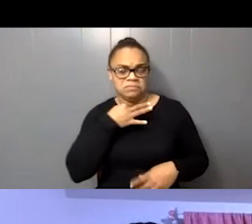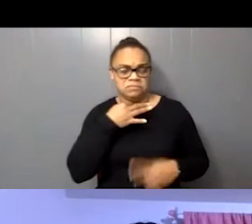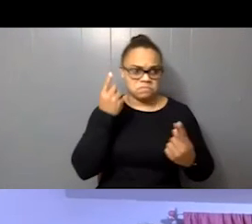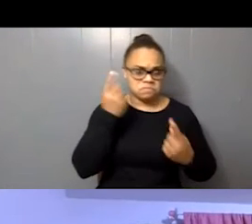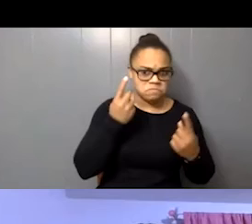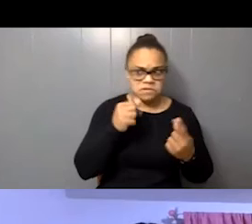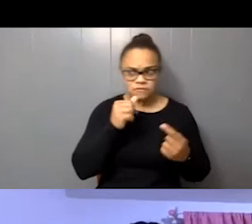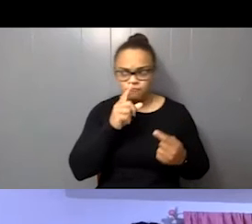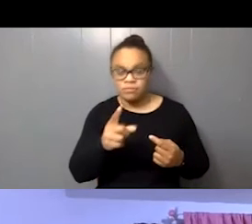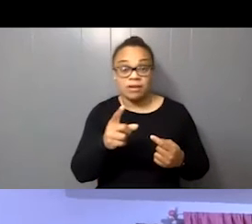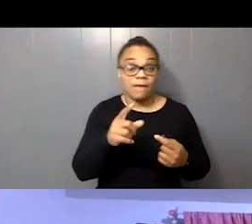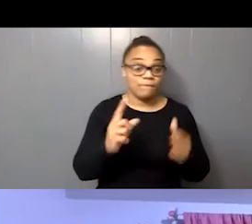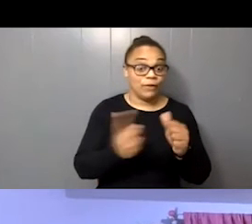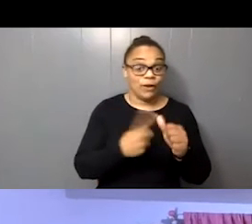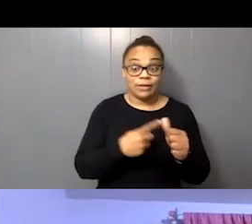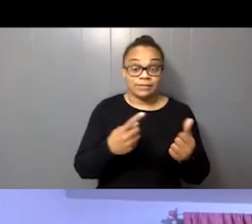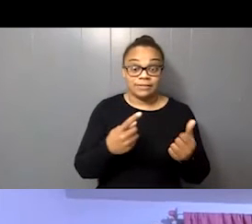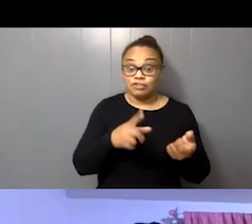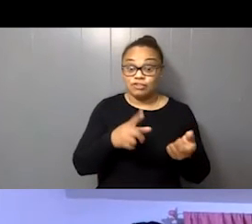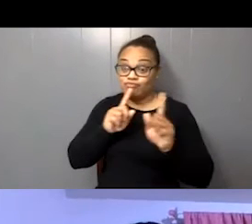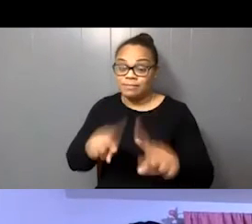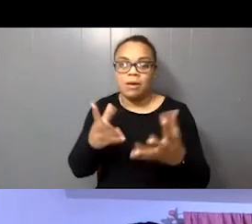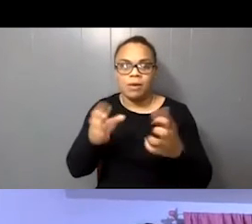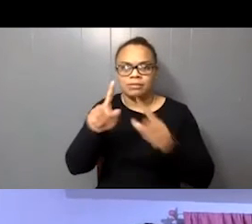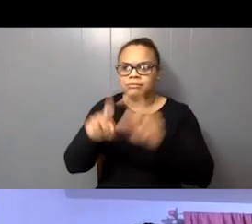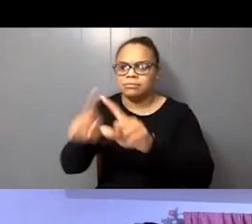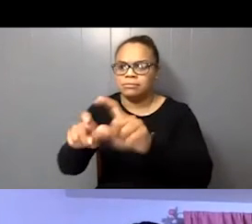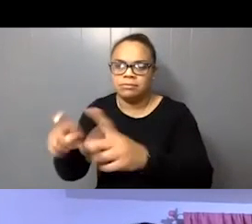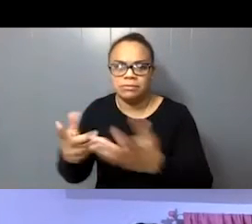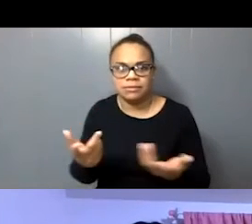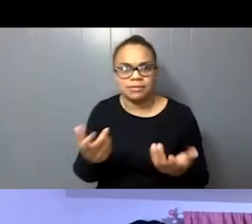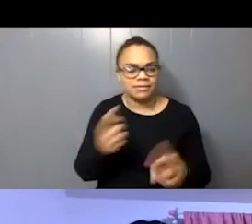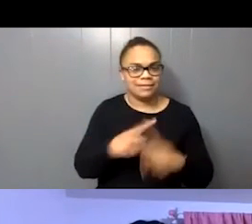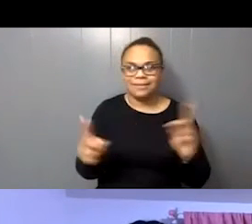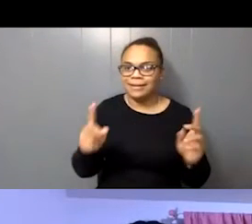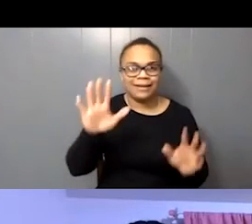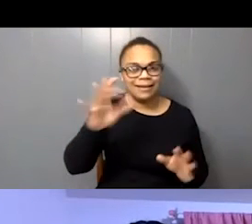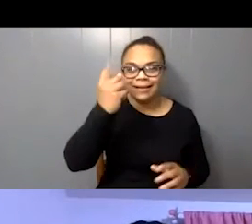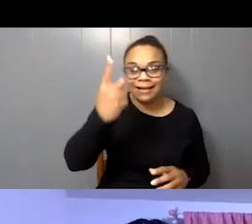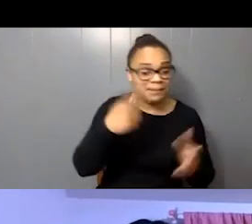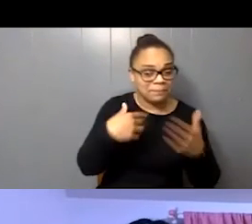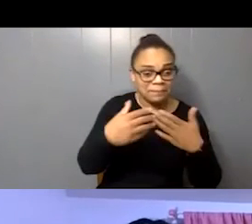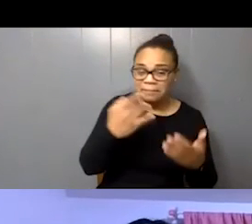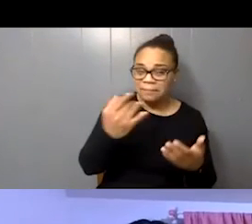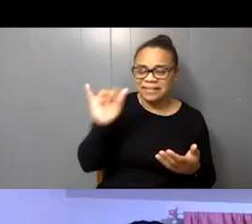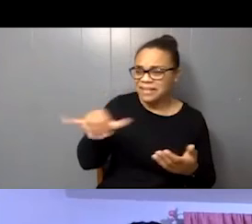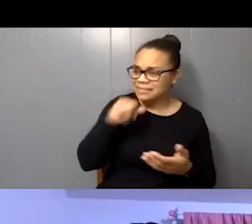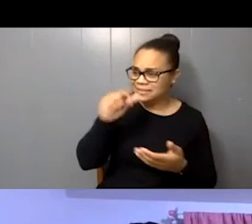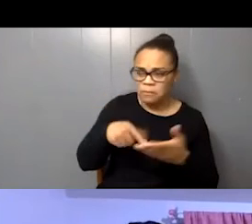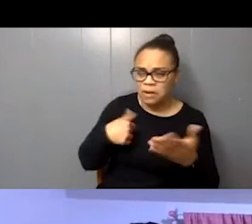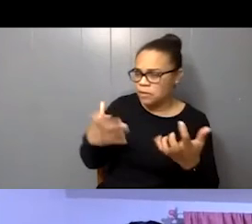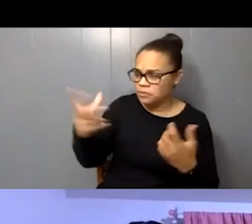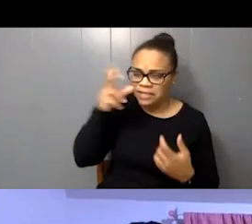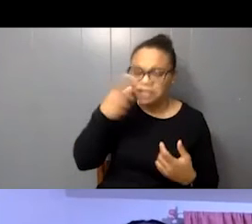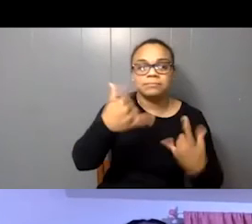to make sure that you listen. It might not be what you want to hear, but it's all that they have. So make sure you listen to them.